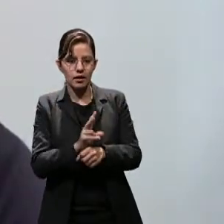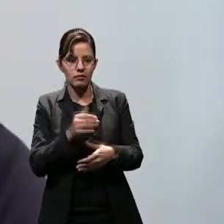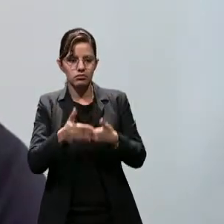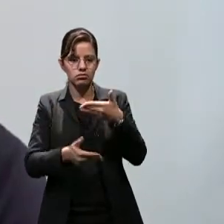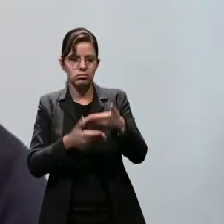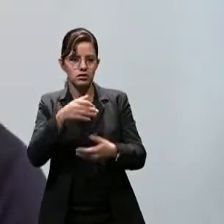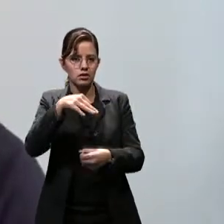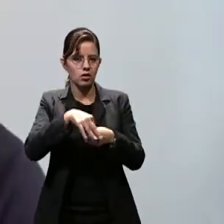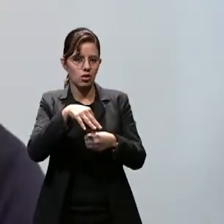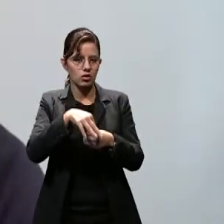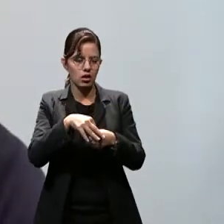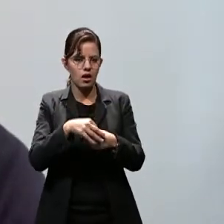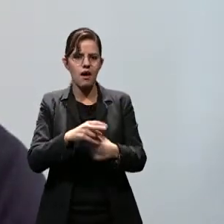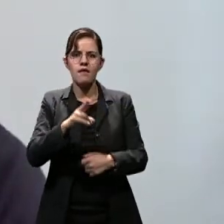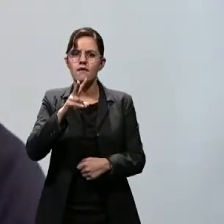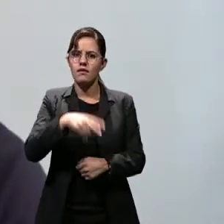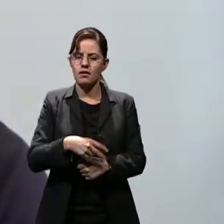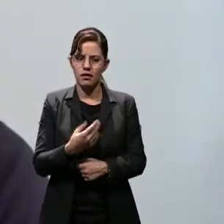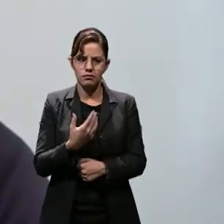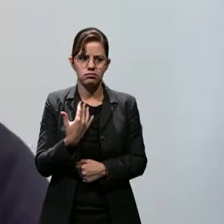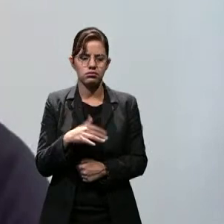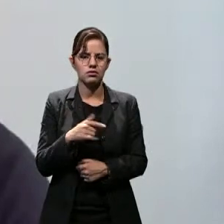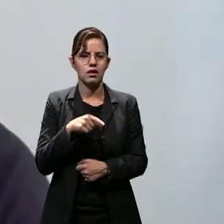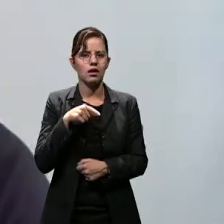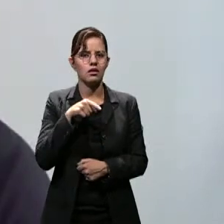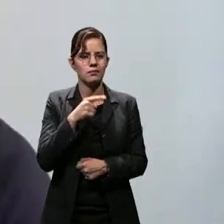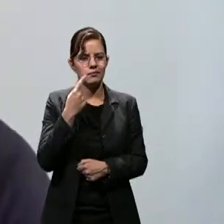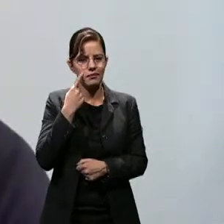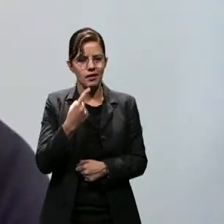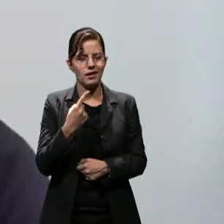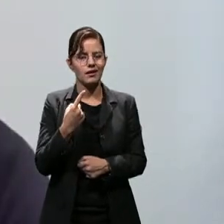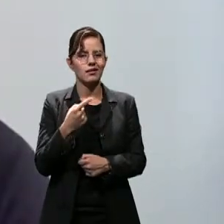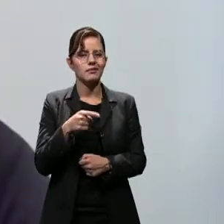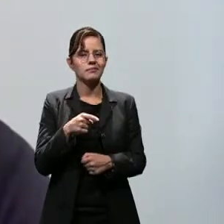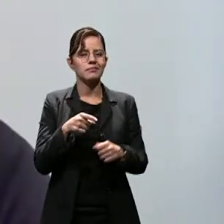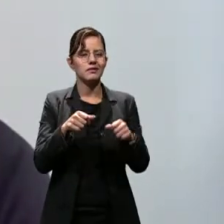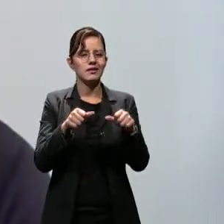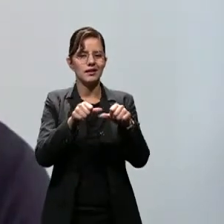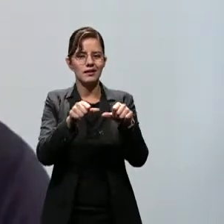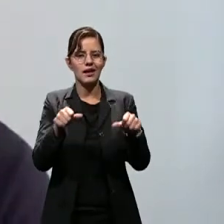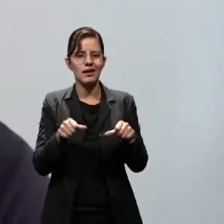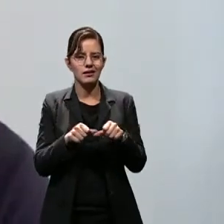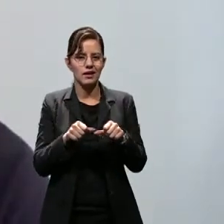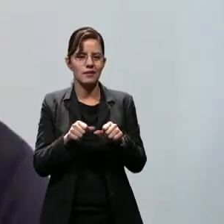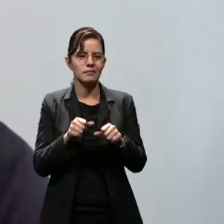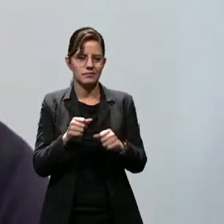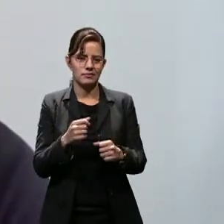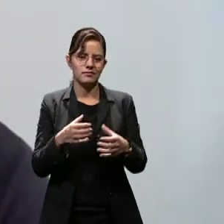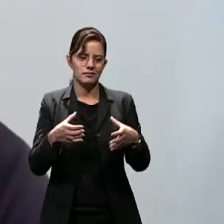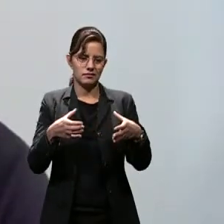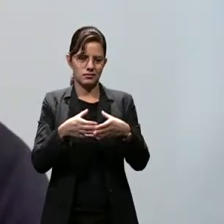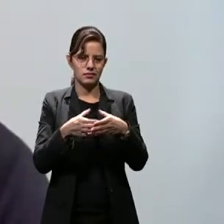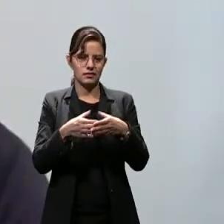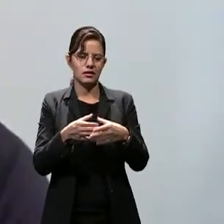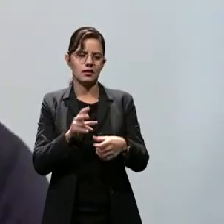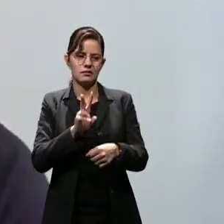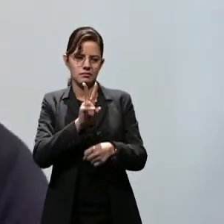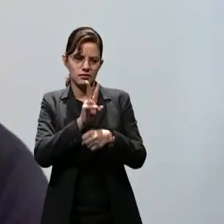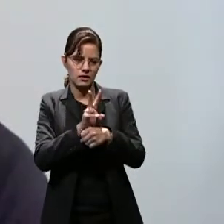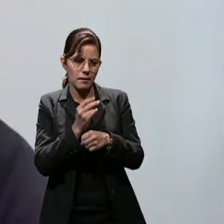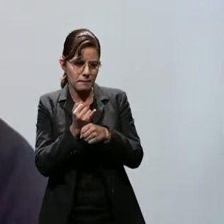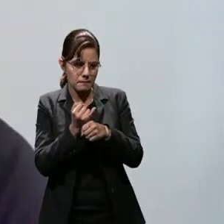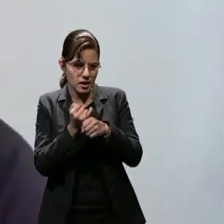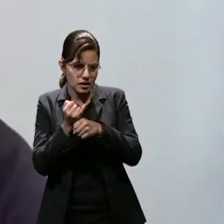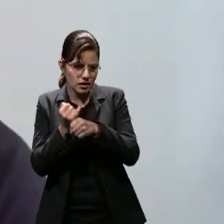to witness the rigor with which these missions perform their work and how they focus on the study of